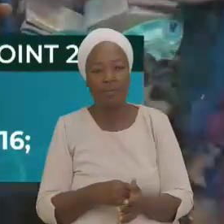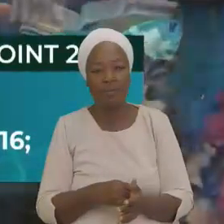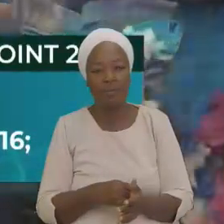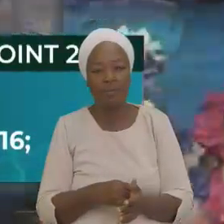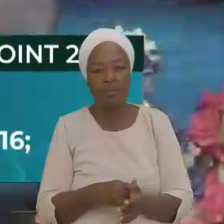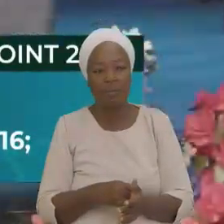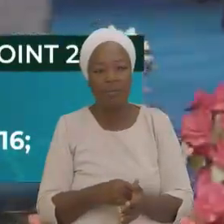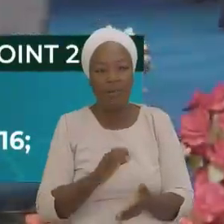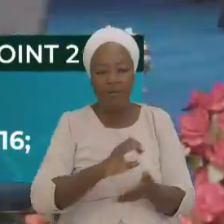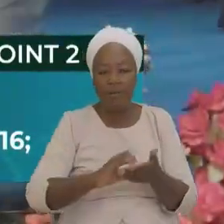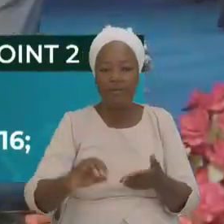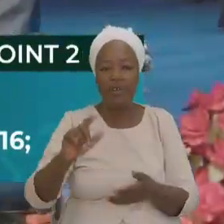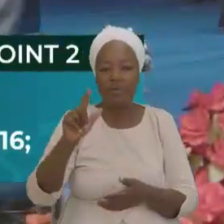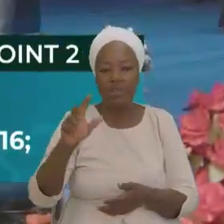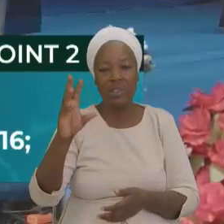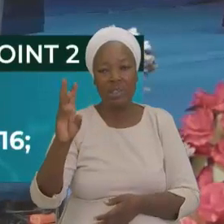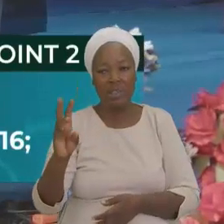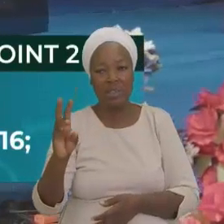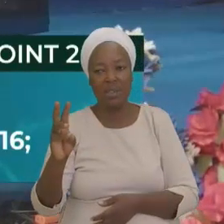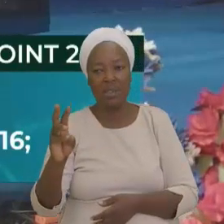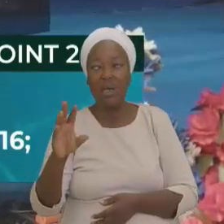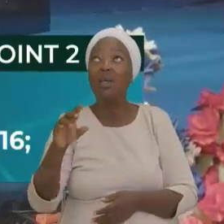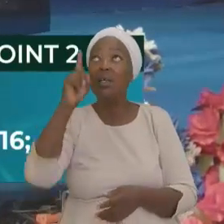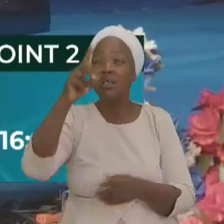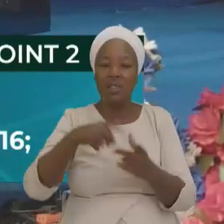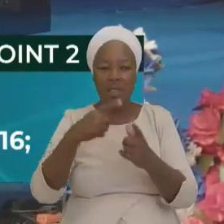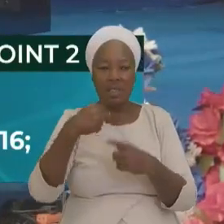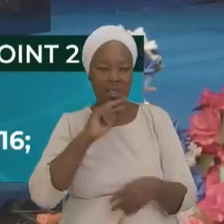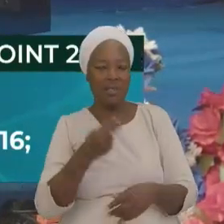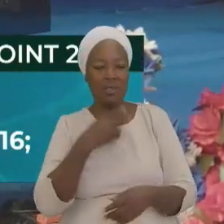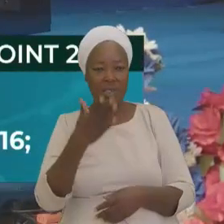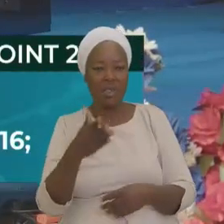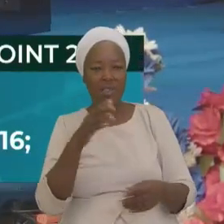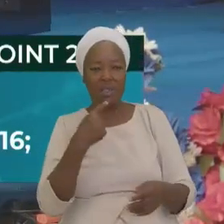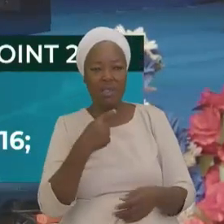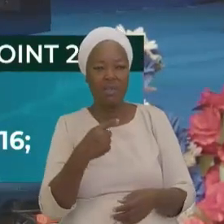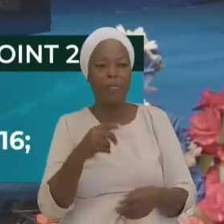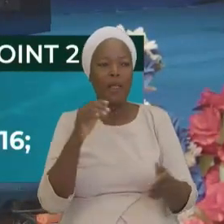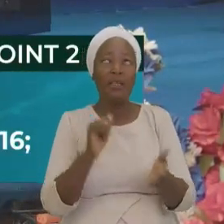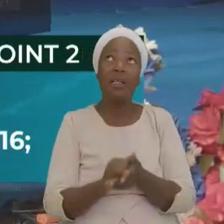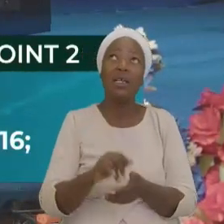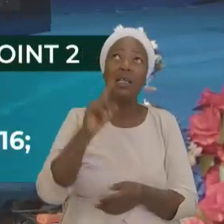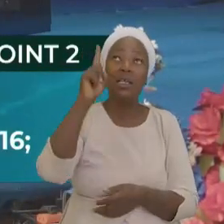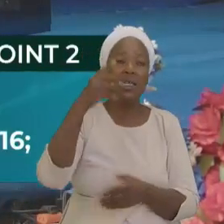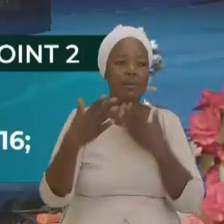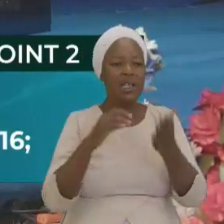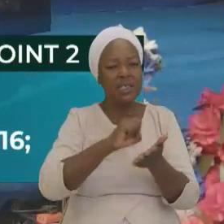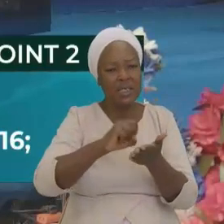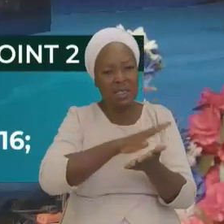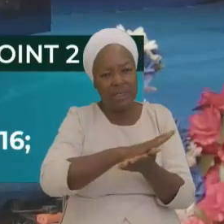Verse 26. It then tells us there, it says that he might sanctify